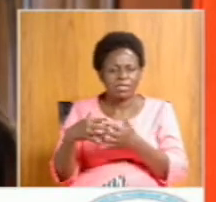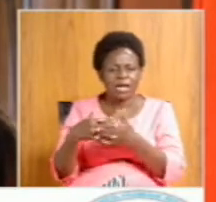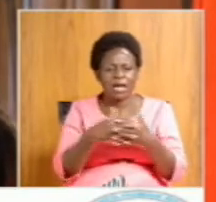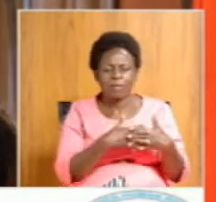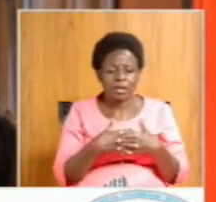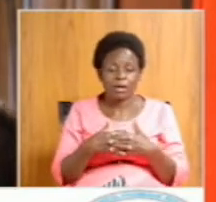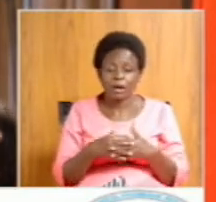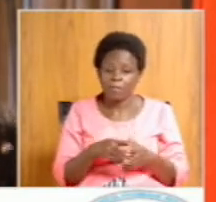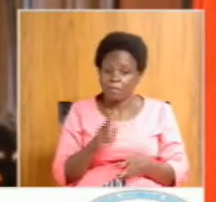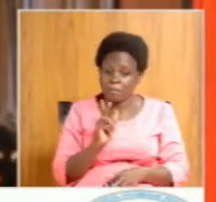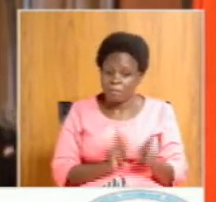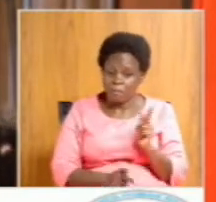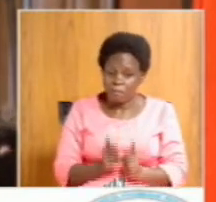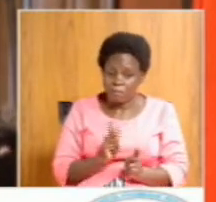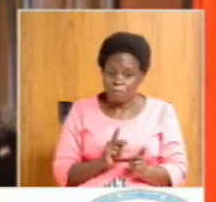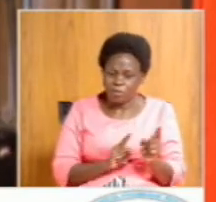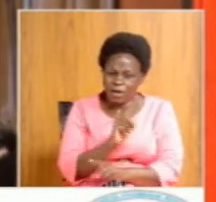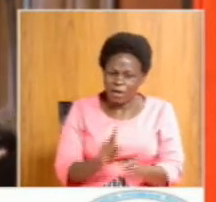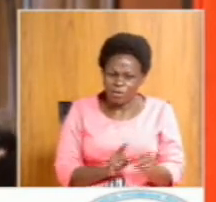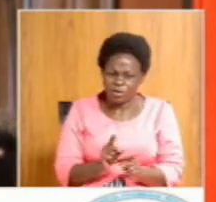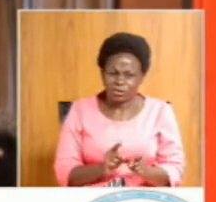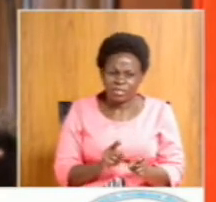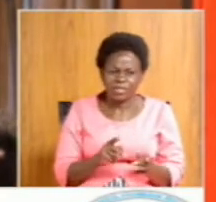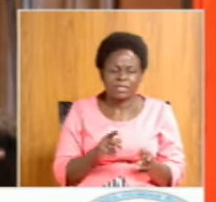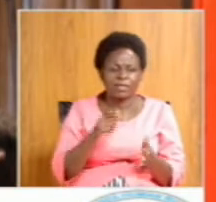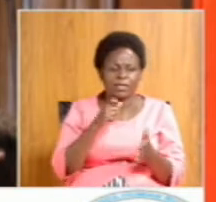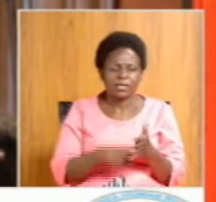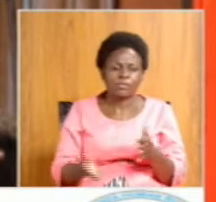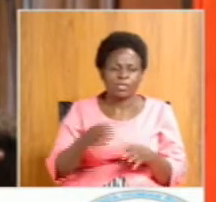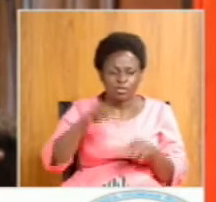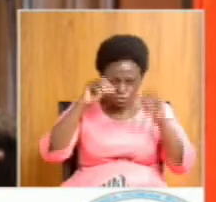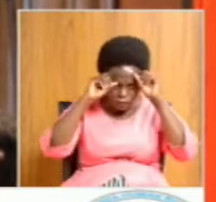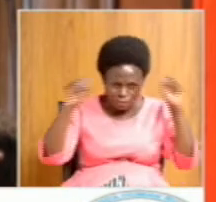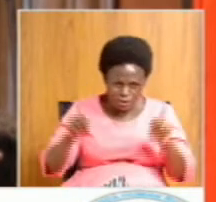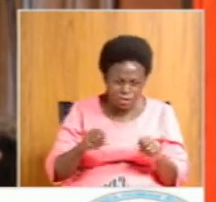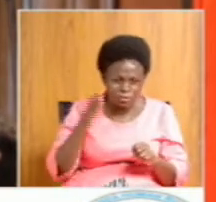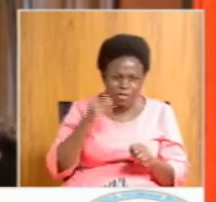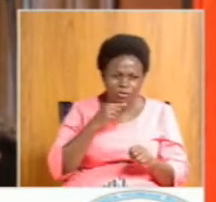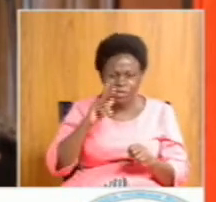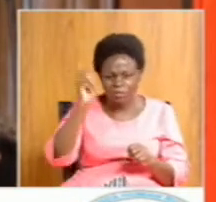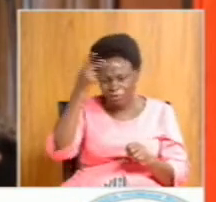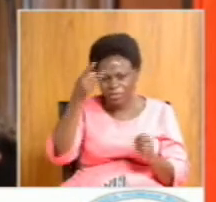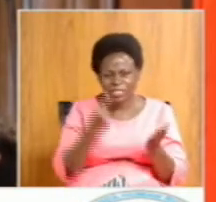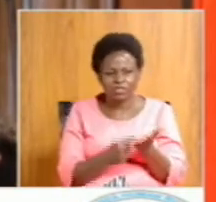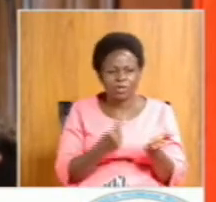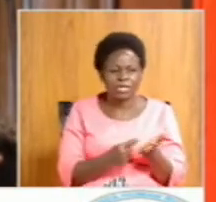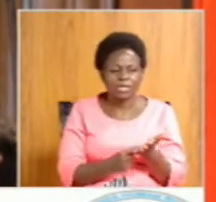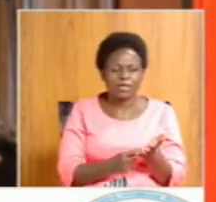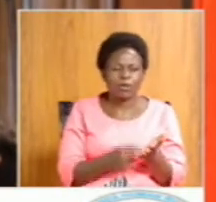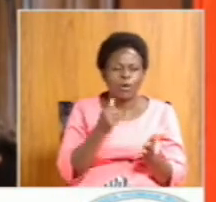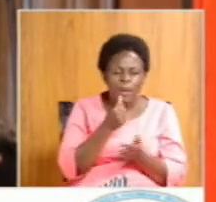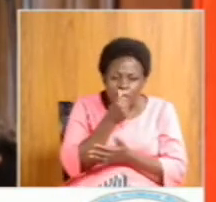where people were questioning the tax returns of the president why don't we have a policy in Uganda why do we have